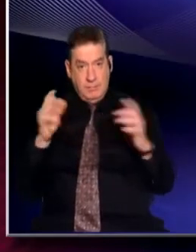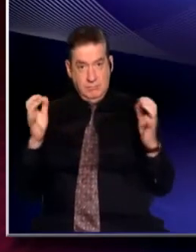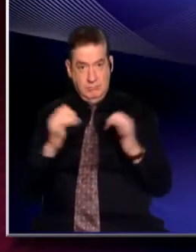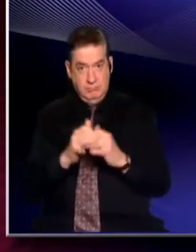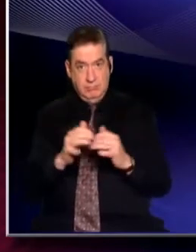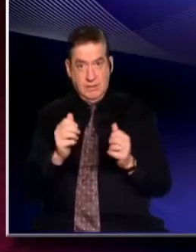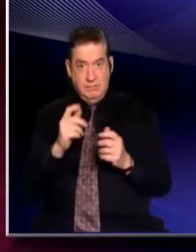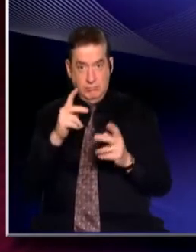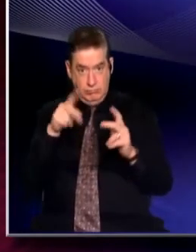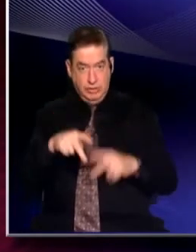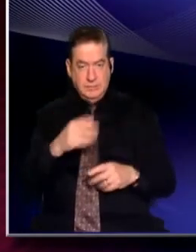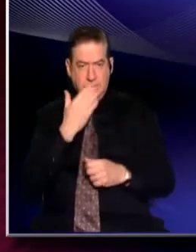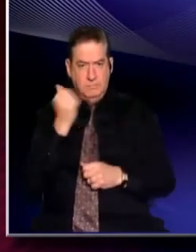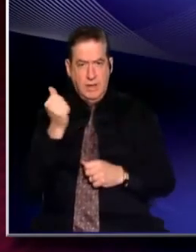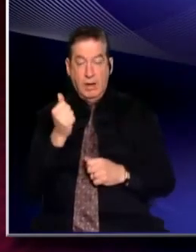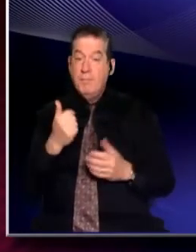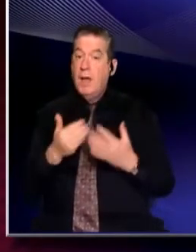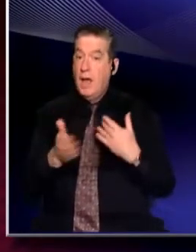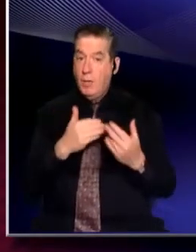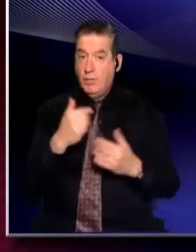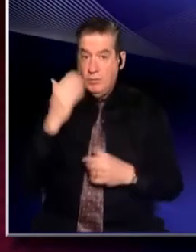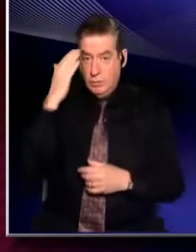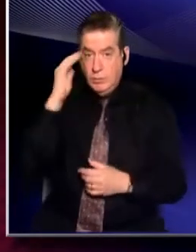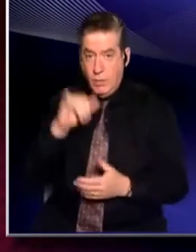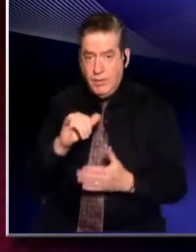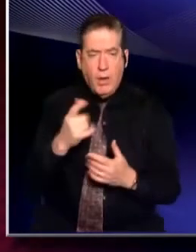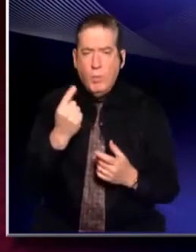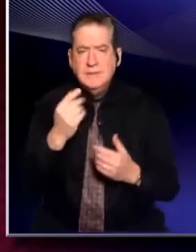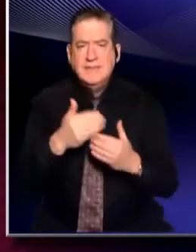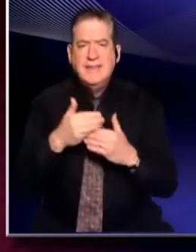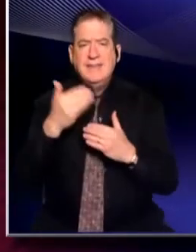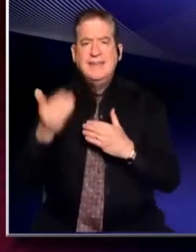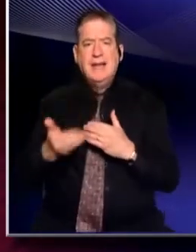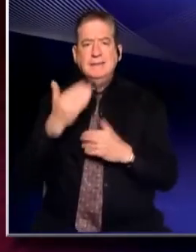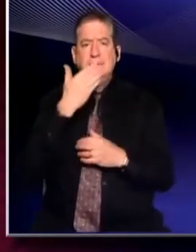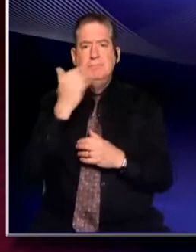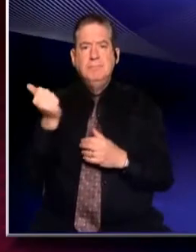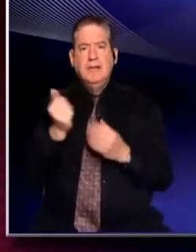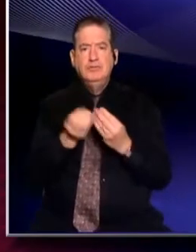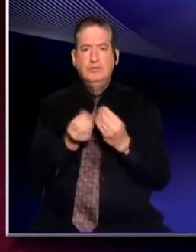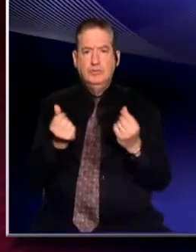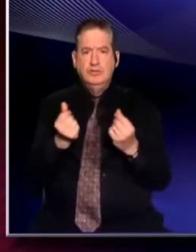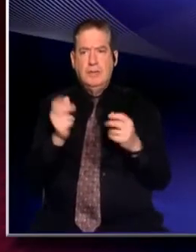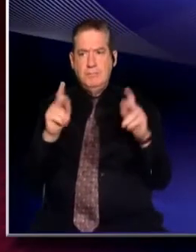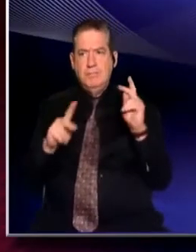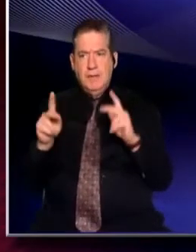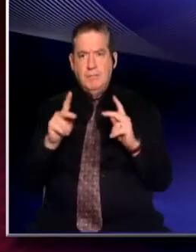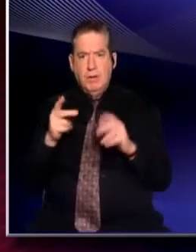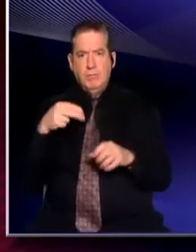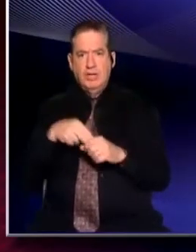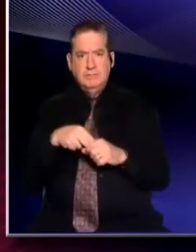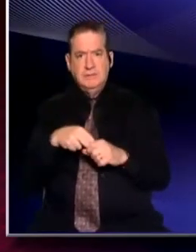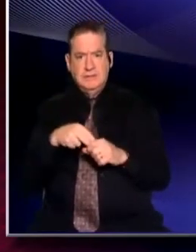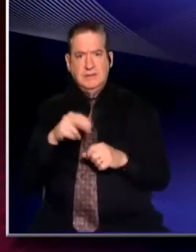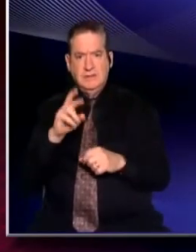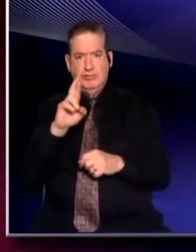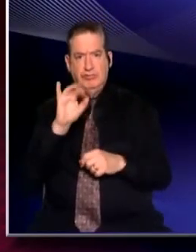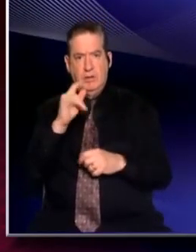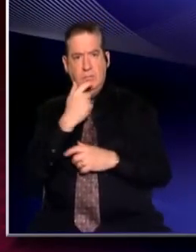However, knowing that, we said, what's the next best solution if people do have to participate remotely? That's